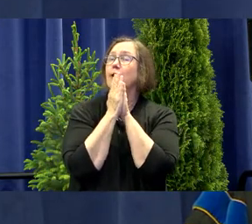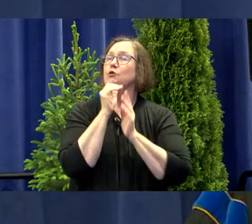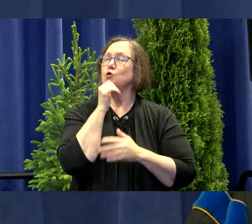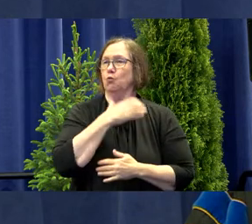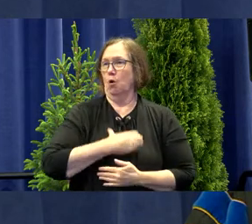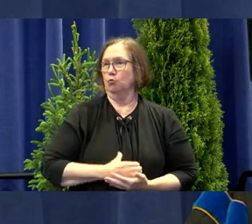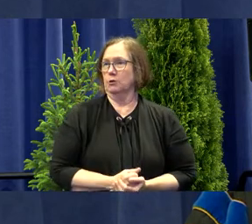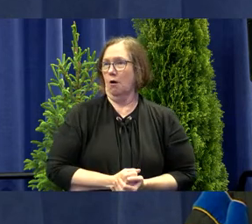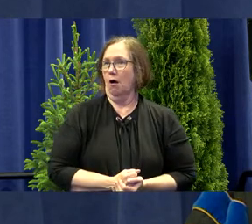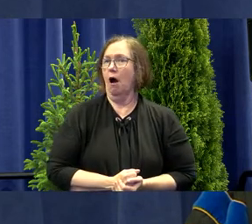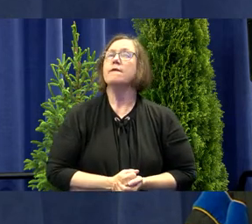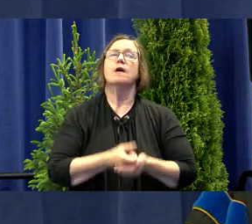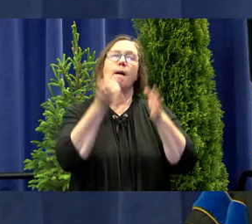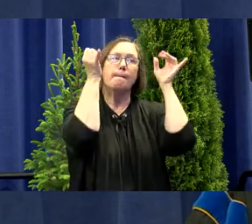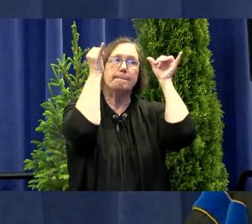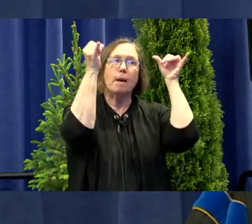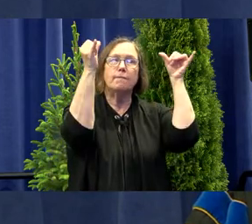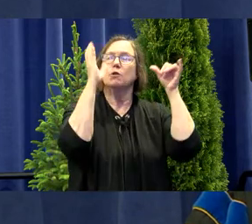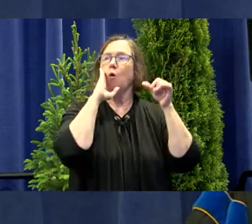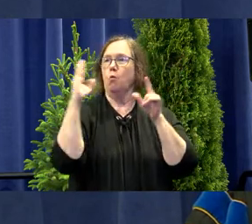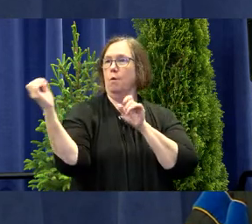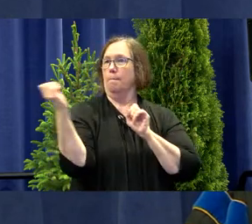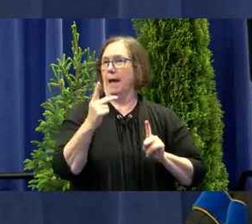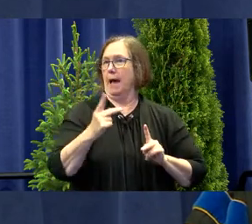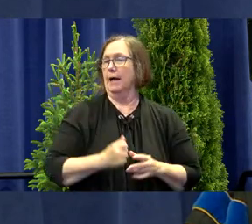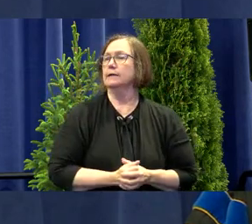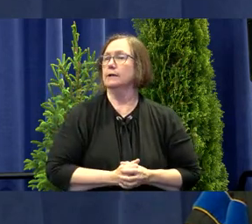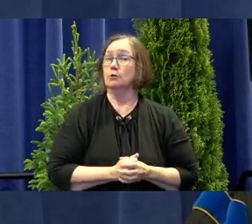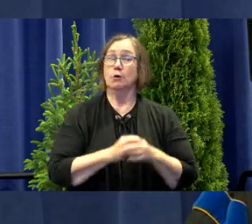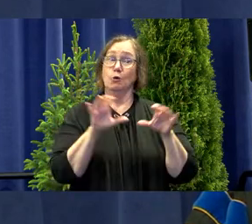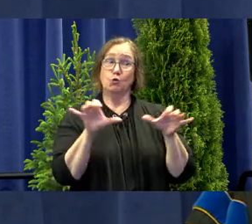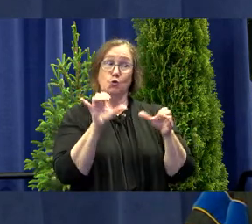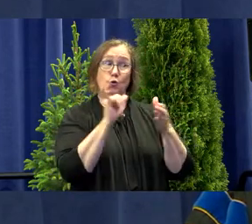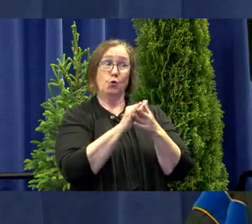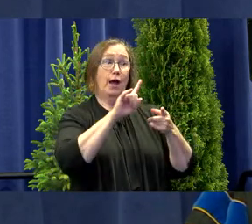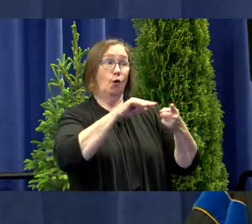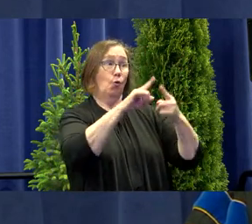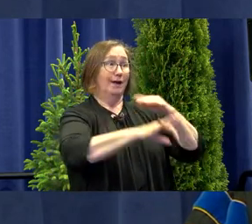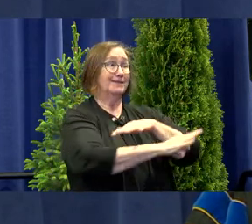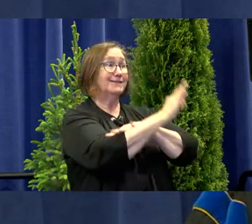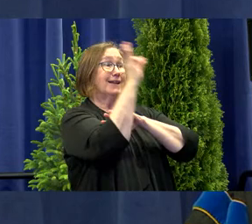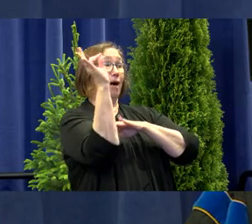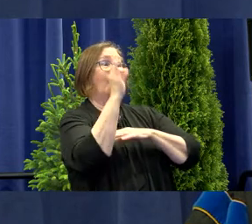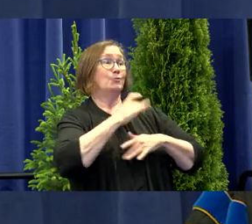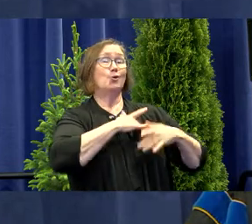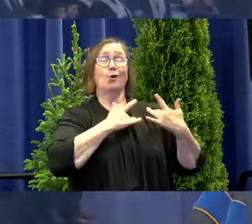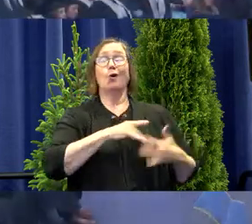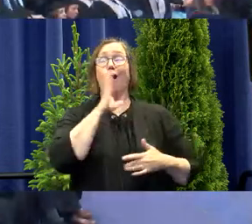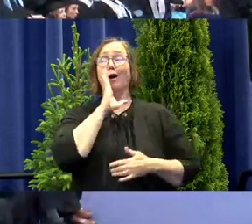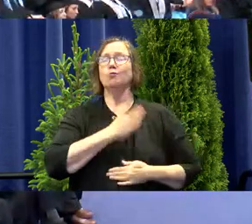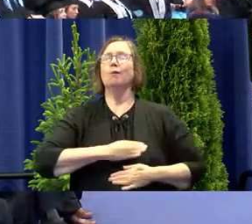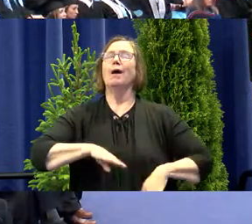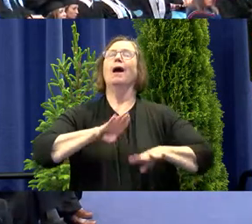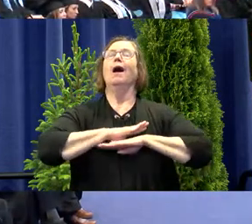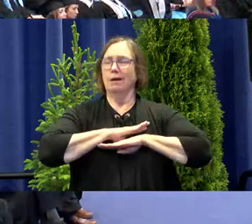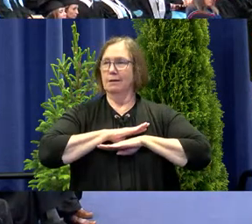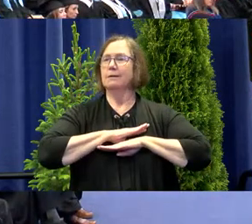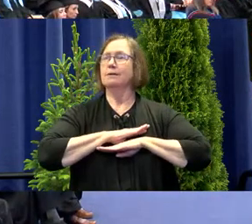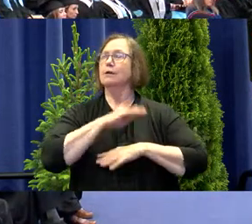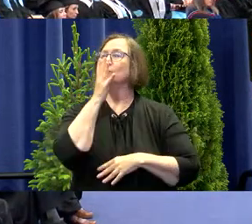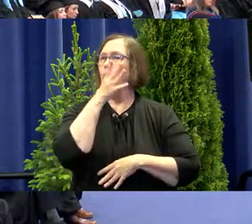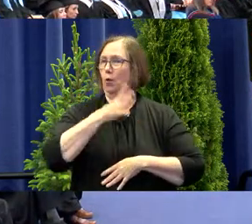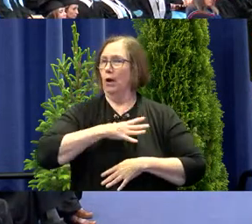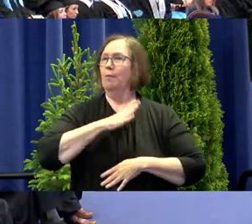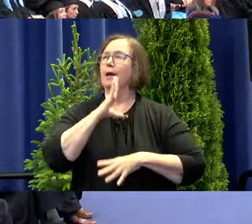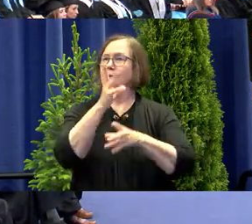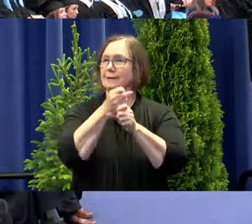that the buffalo may come back. Do this, and when day comes, your hearts will be glad." The woman went on and got the water, and when